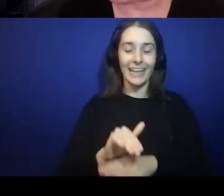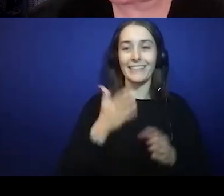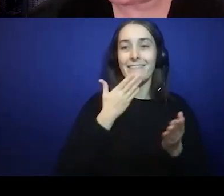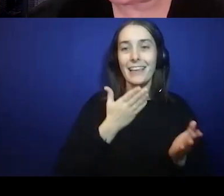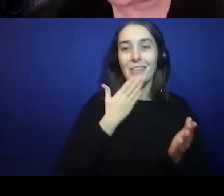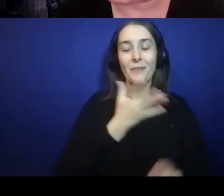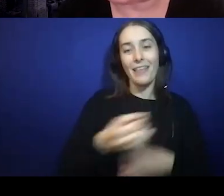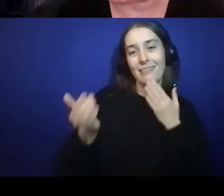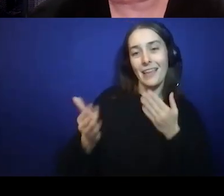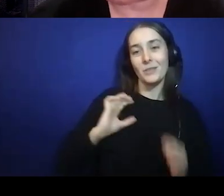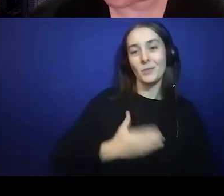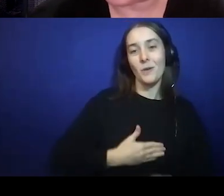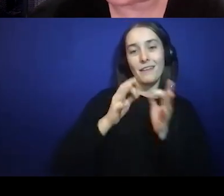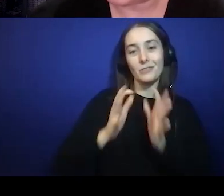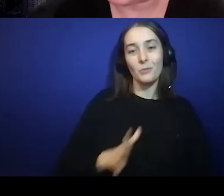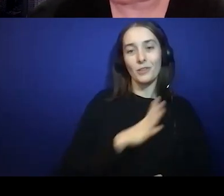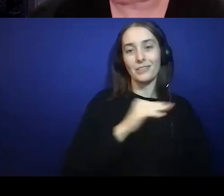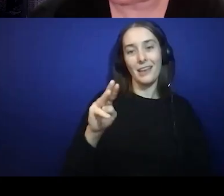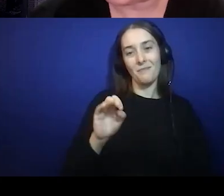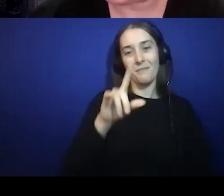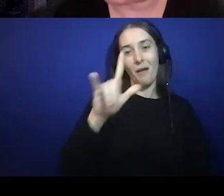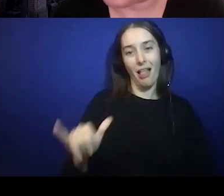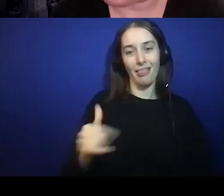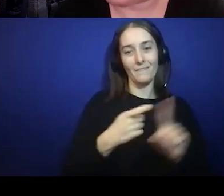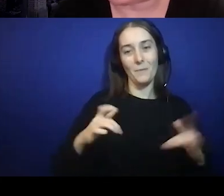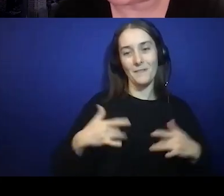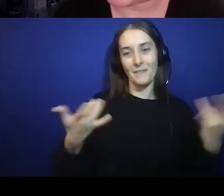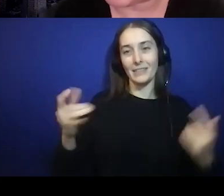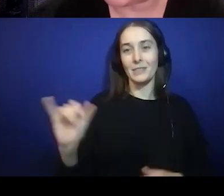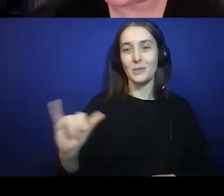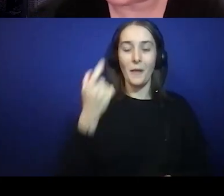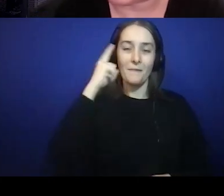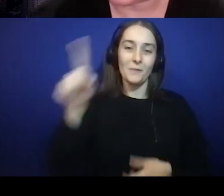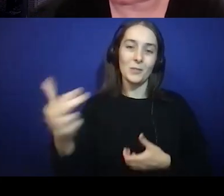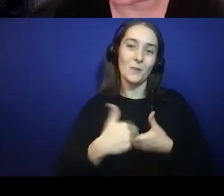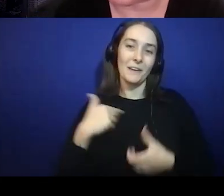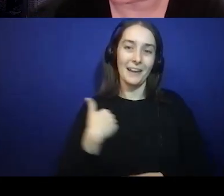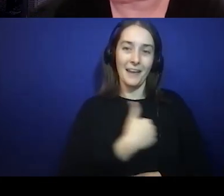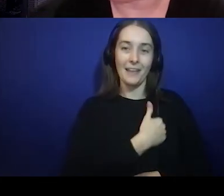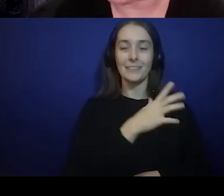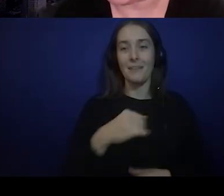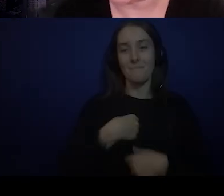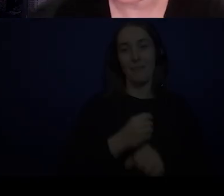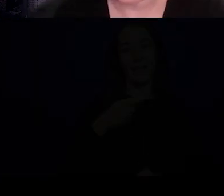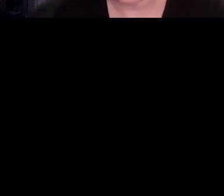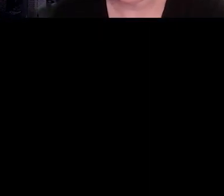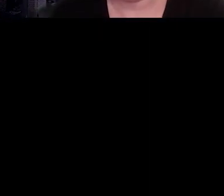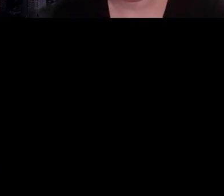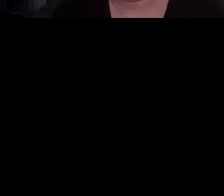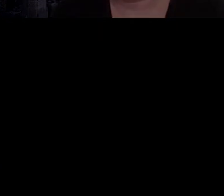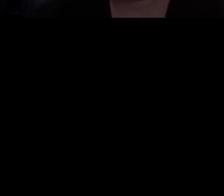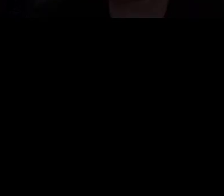our interpreters and to Molly from events as well for joining us and making this even better.